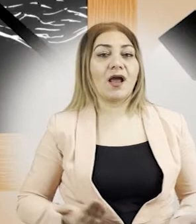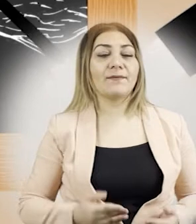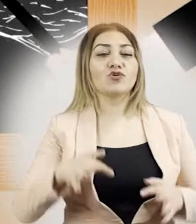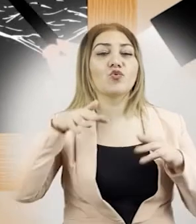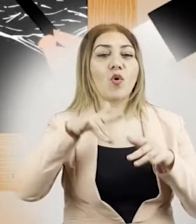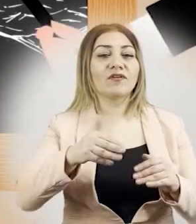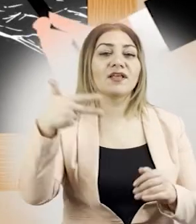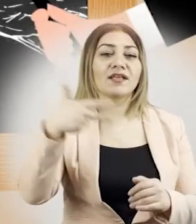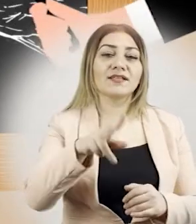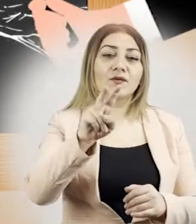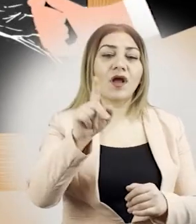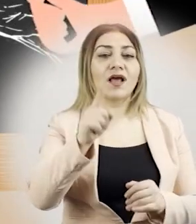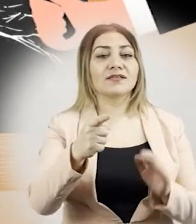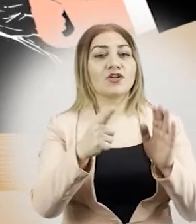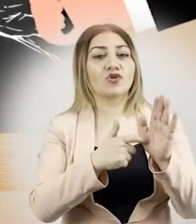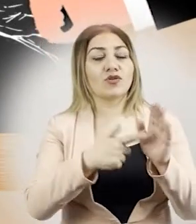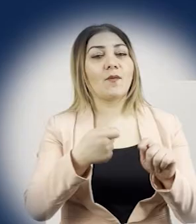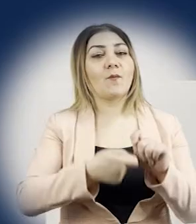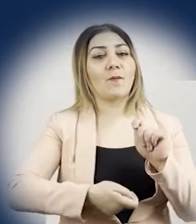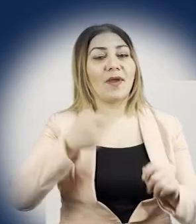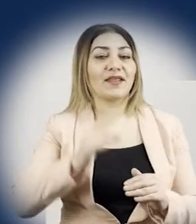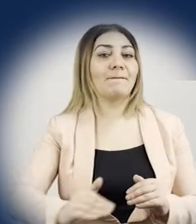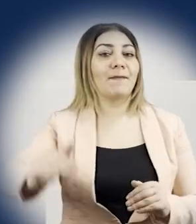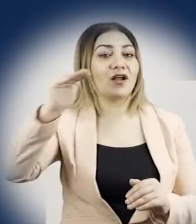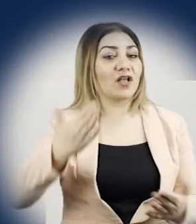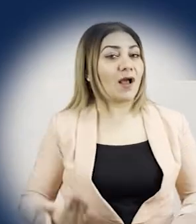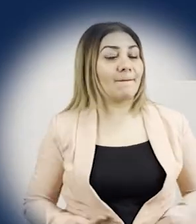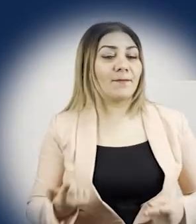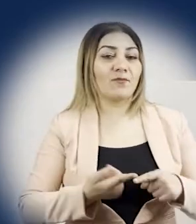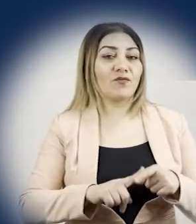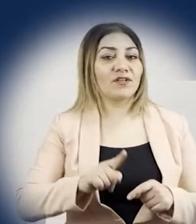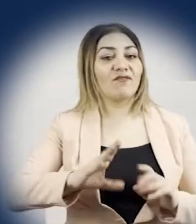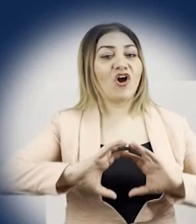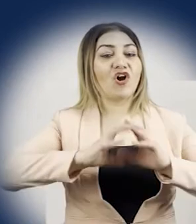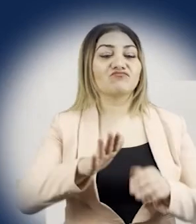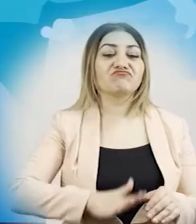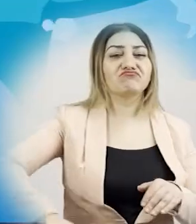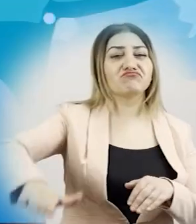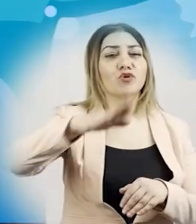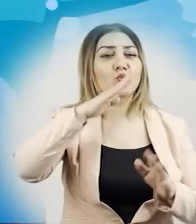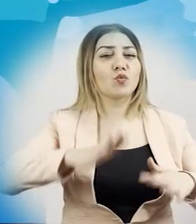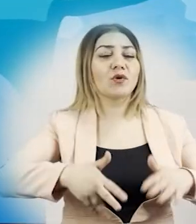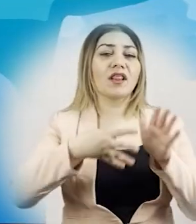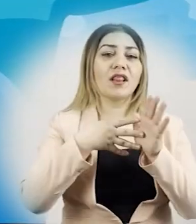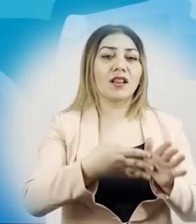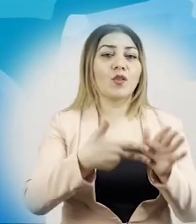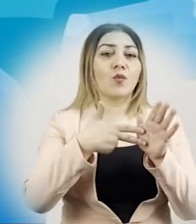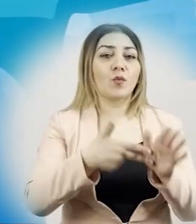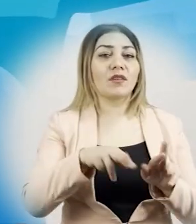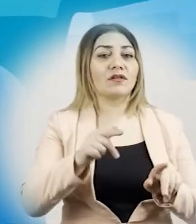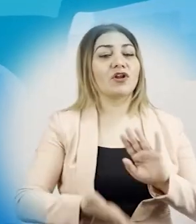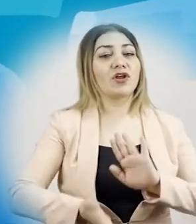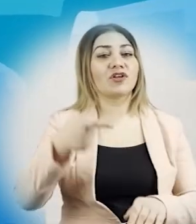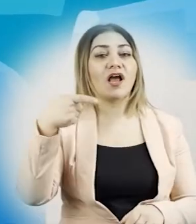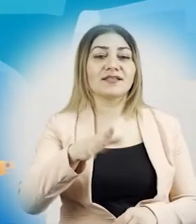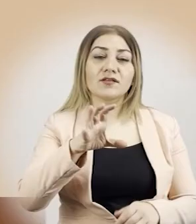and 1,700 meters above sea level. Now, this is because the surface of the Earth was covered with water. 9 to 8,000 years ago, people came